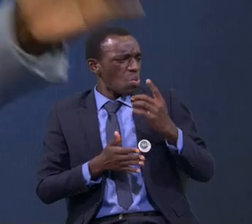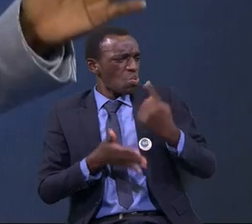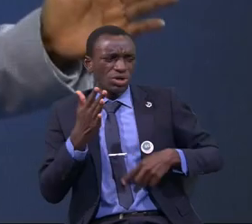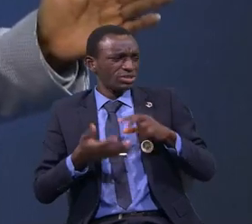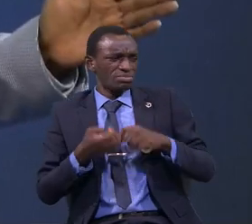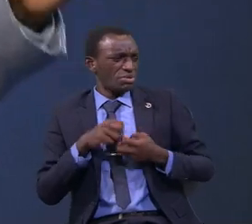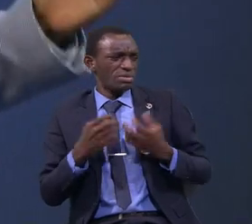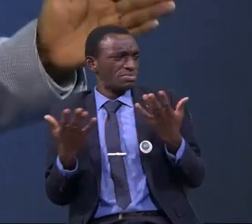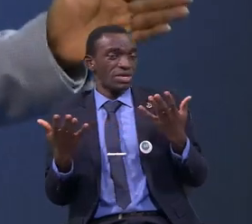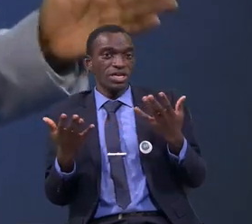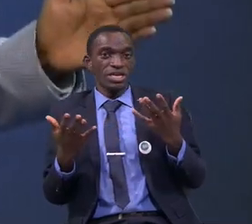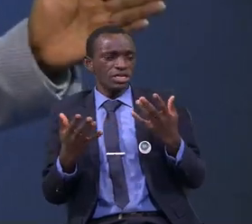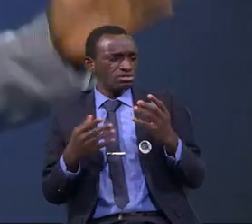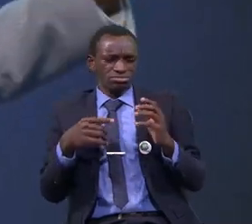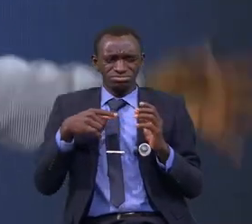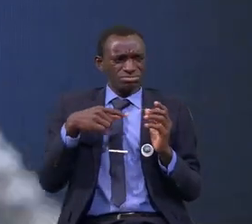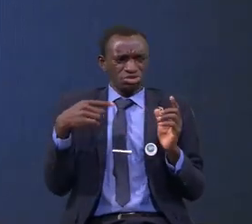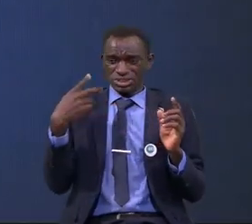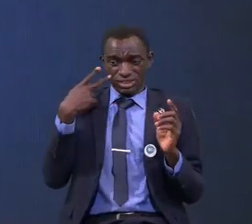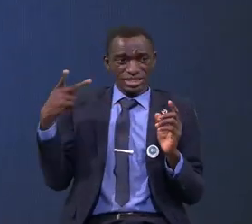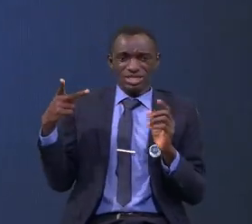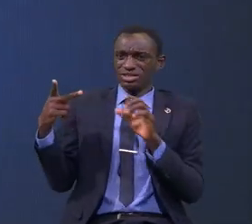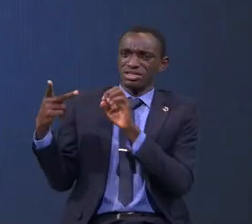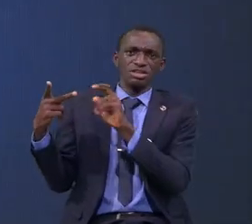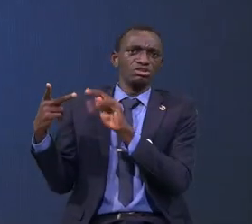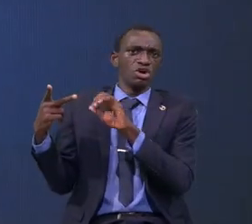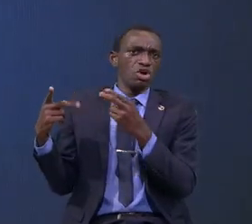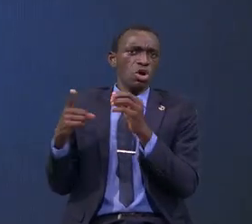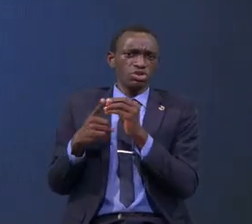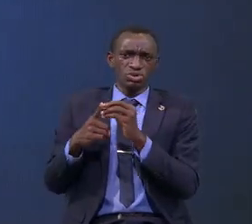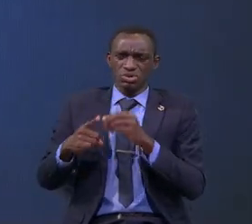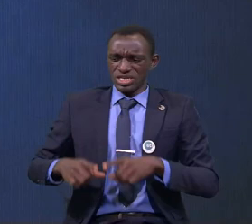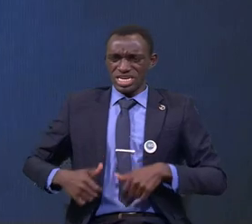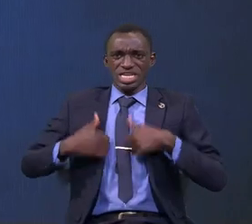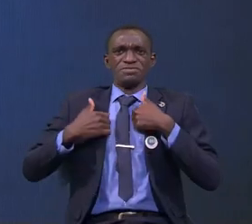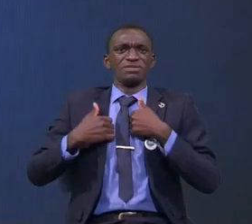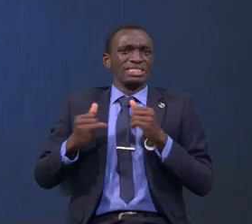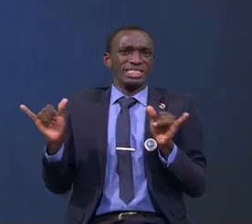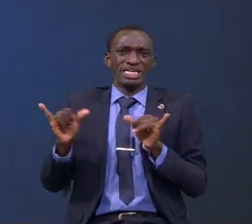Enoch also lived in the midst of unclean, sinful people.